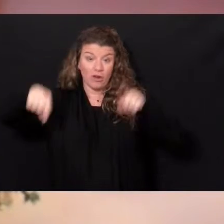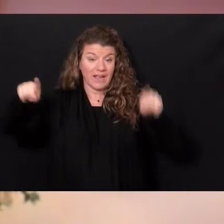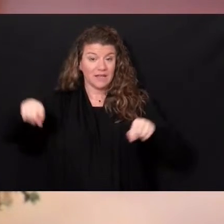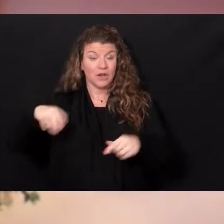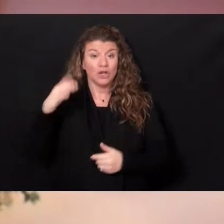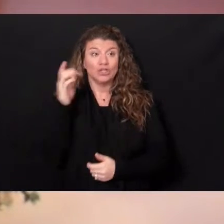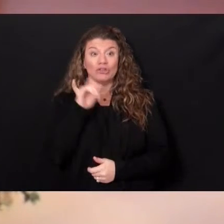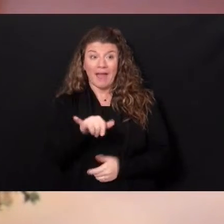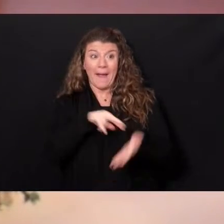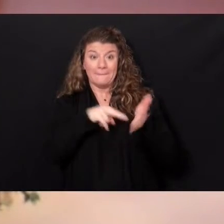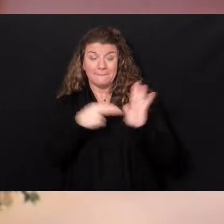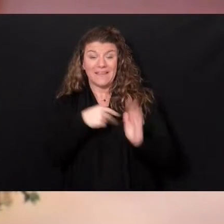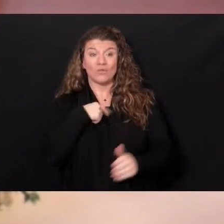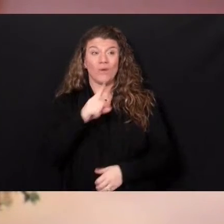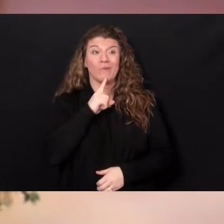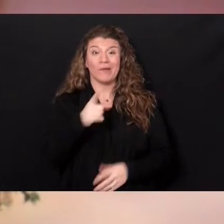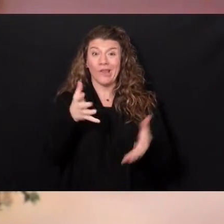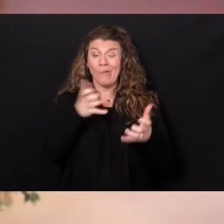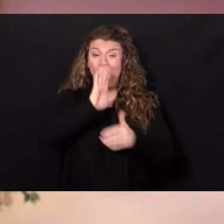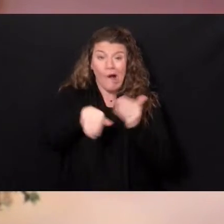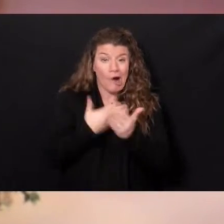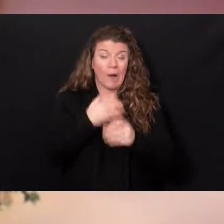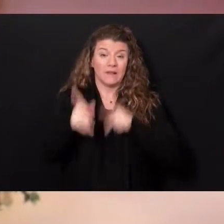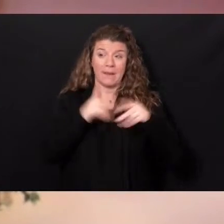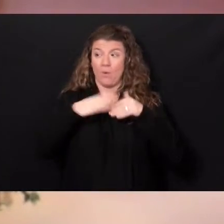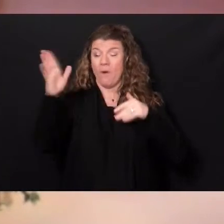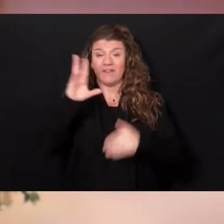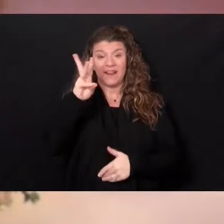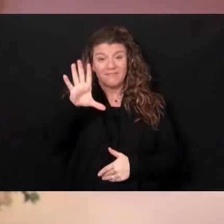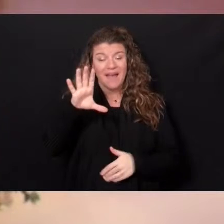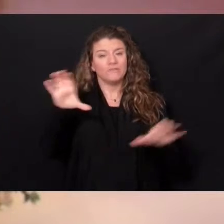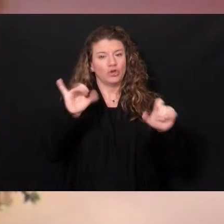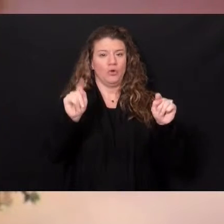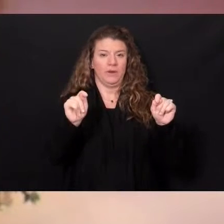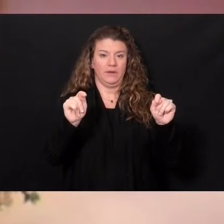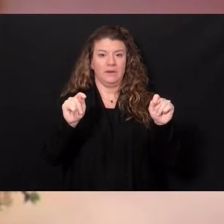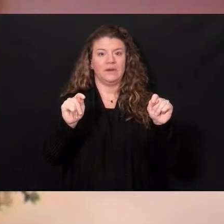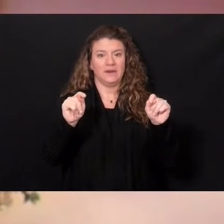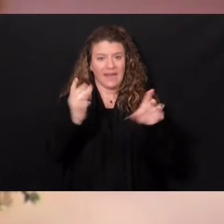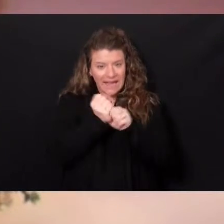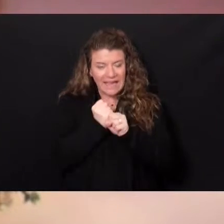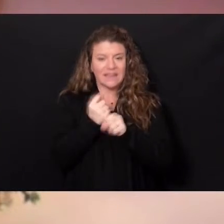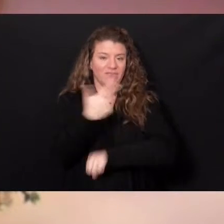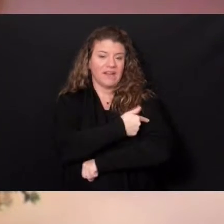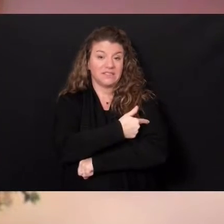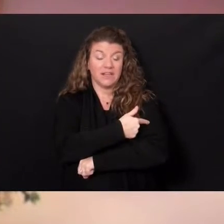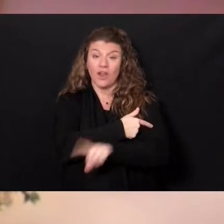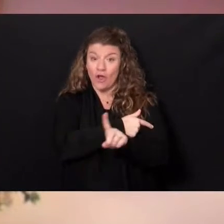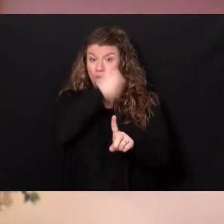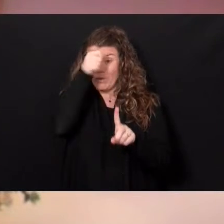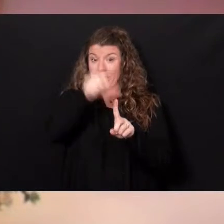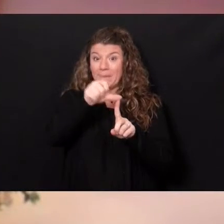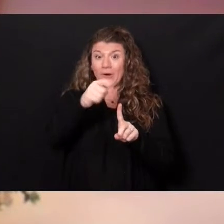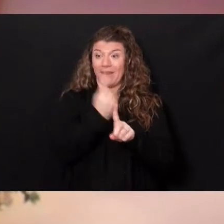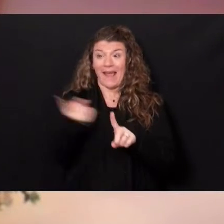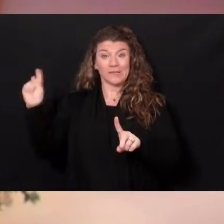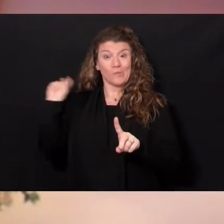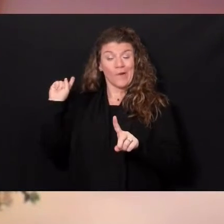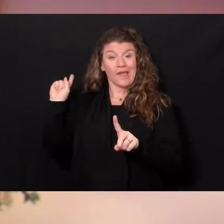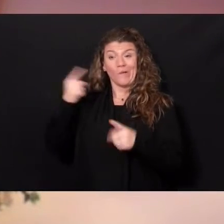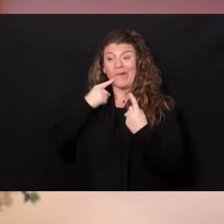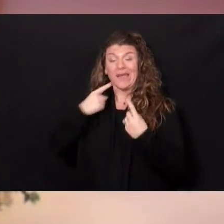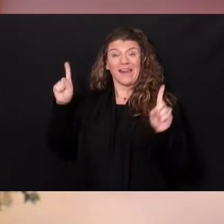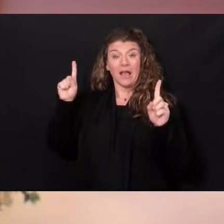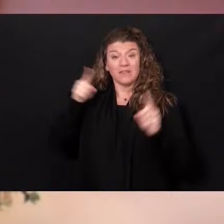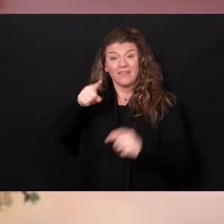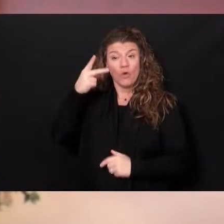want everybody over 65 years old to choose to be vaccinated. Remember what the governor said last week. If we